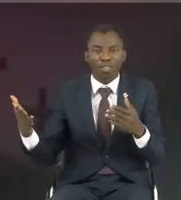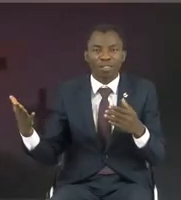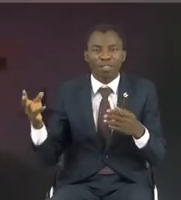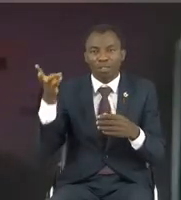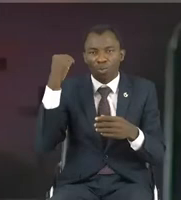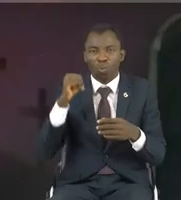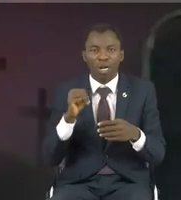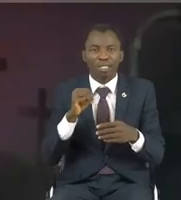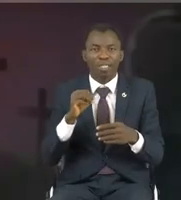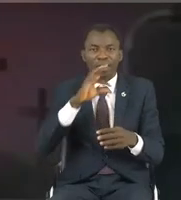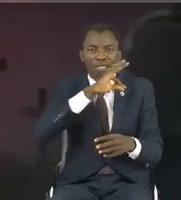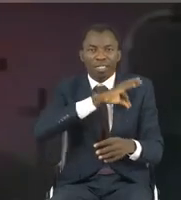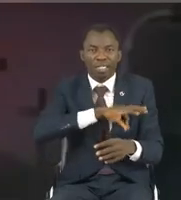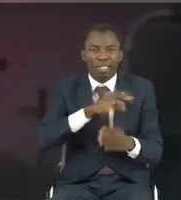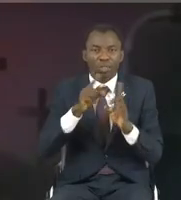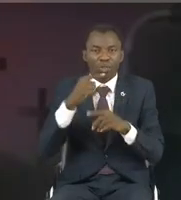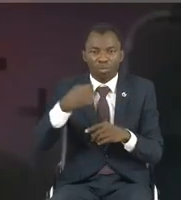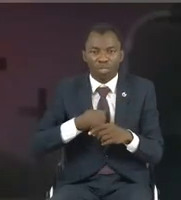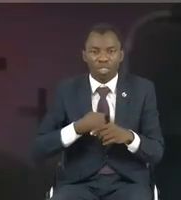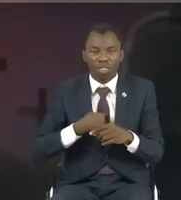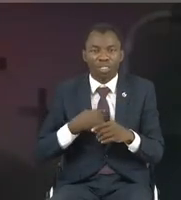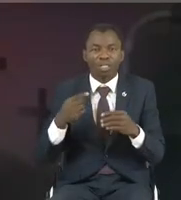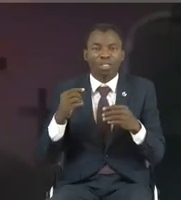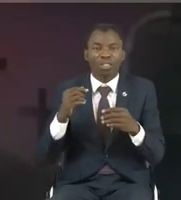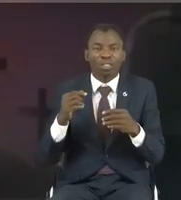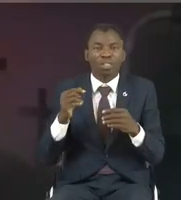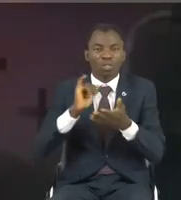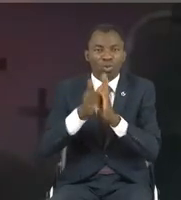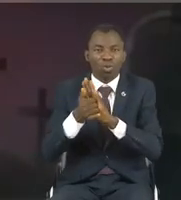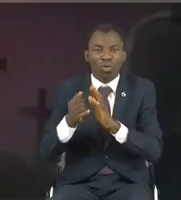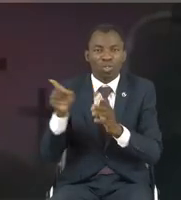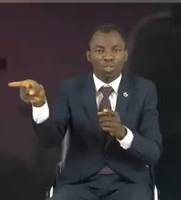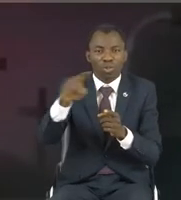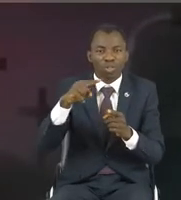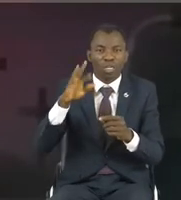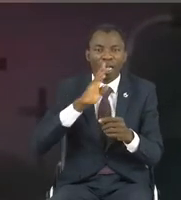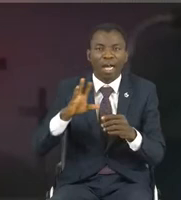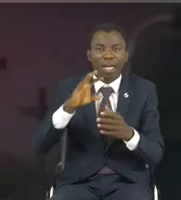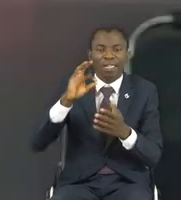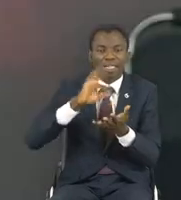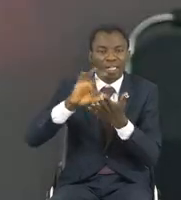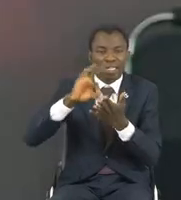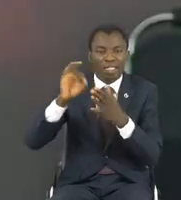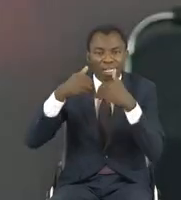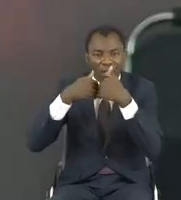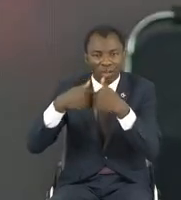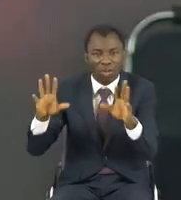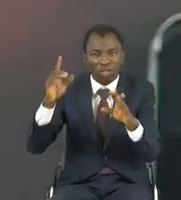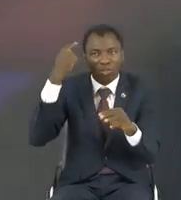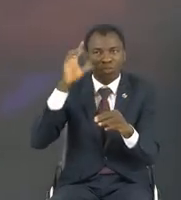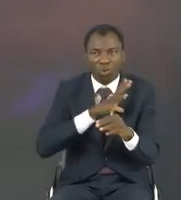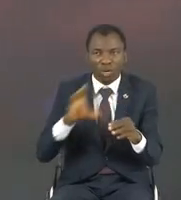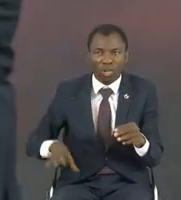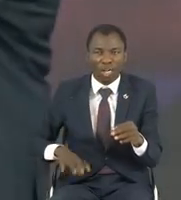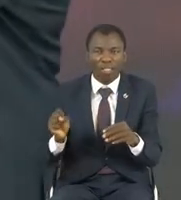gain to me, those I counted loss for Christ. There